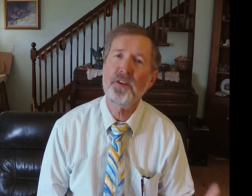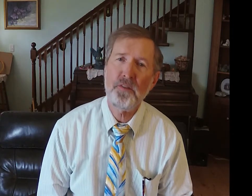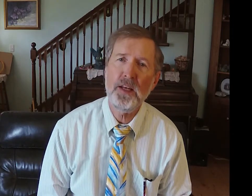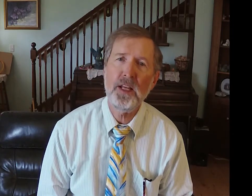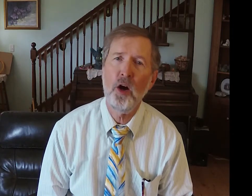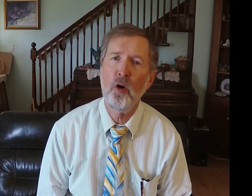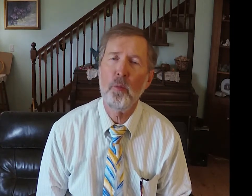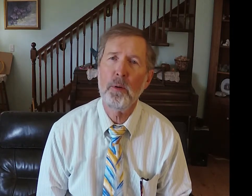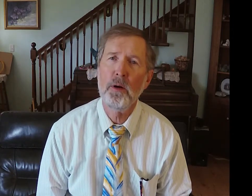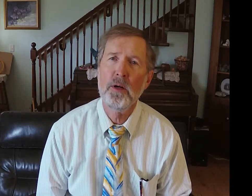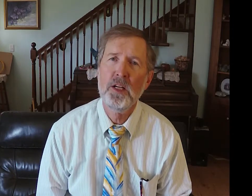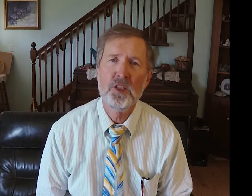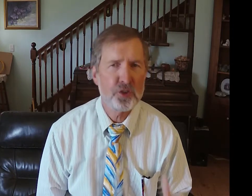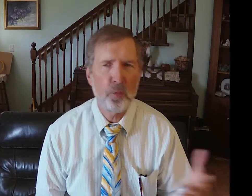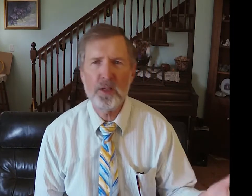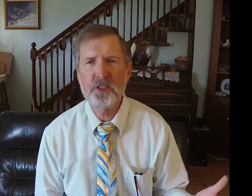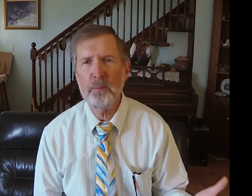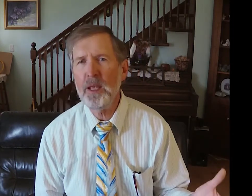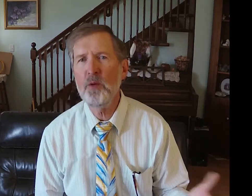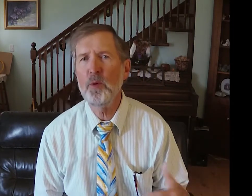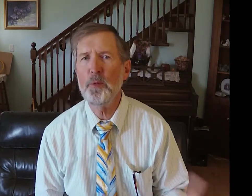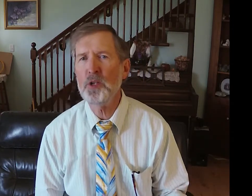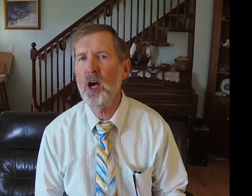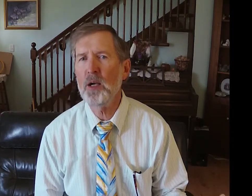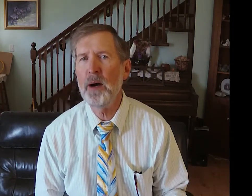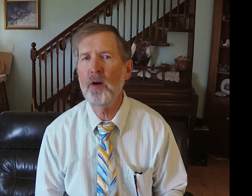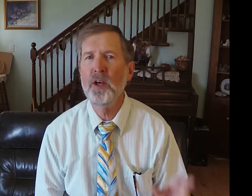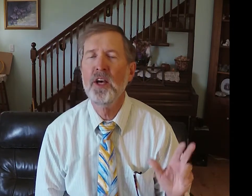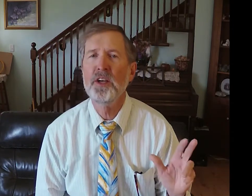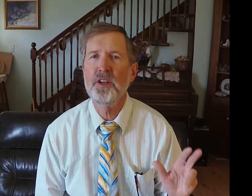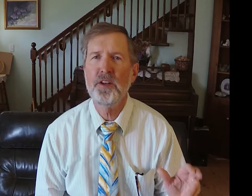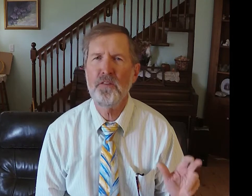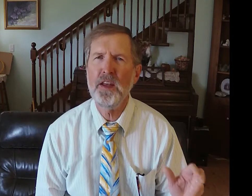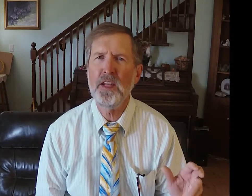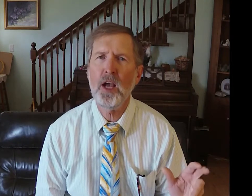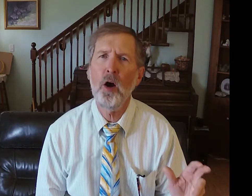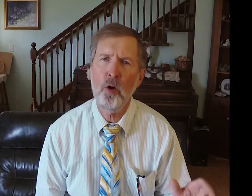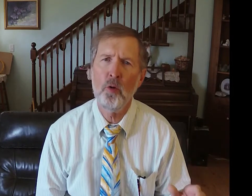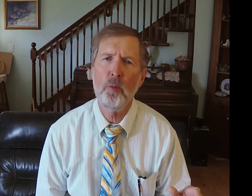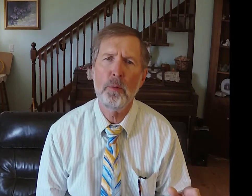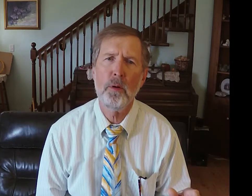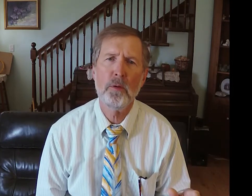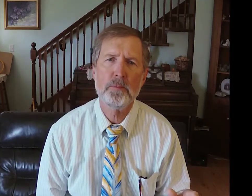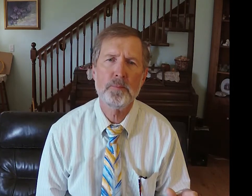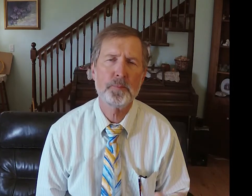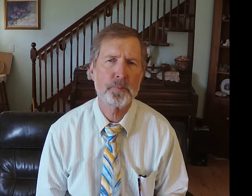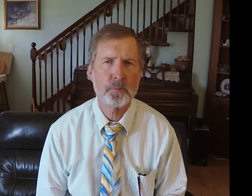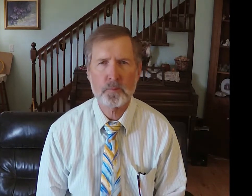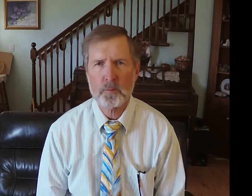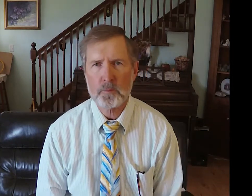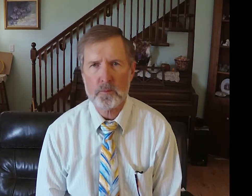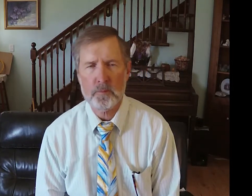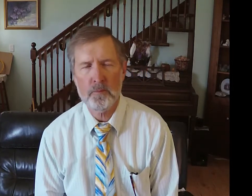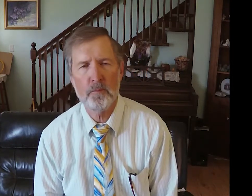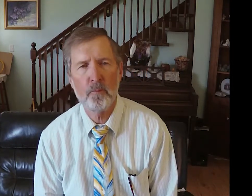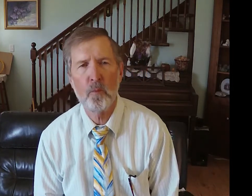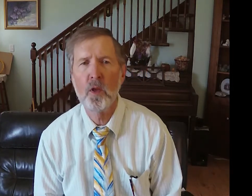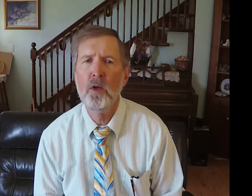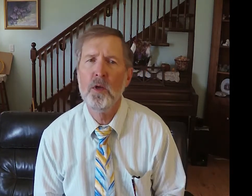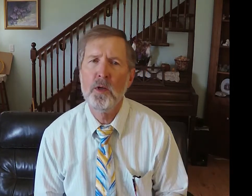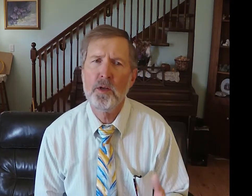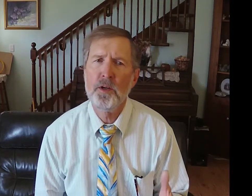on defending hope. So what does it mean when we talk about defending hope?